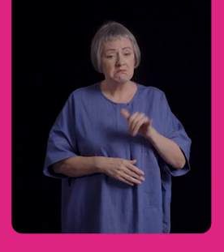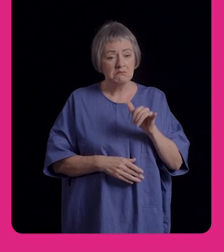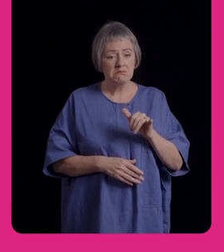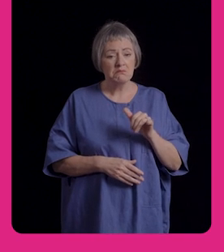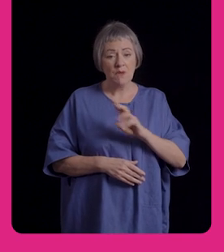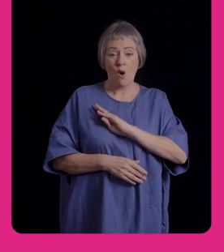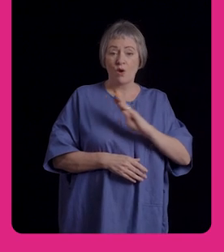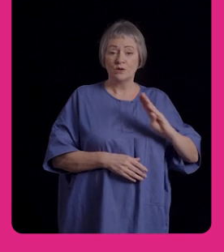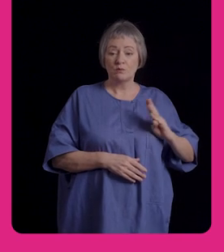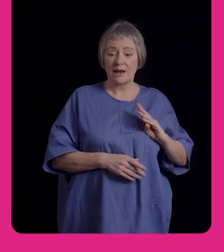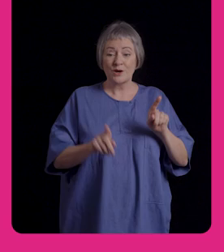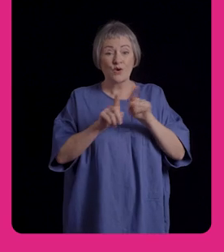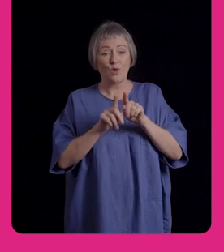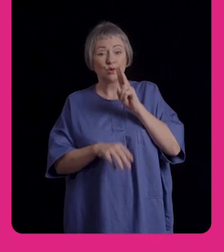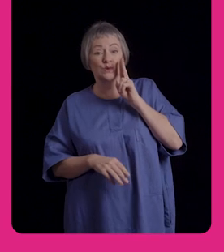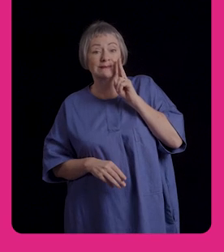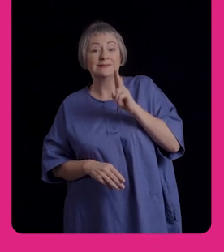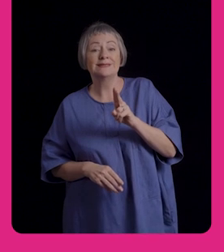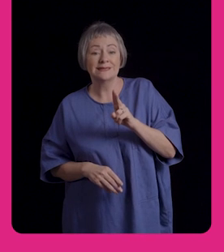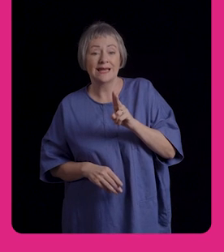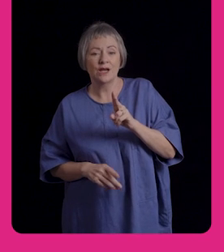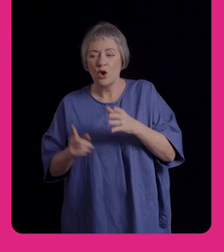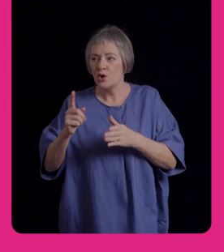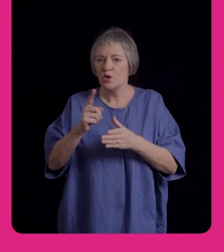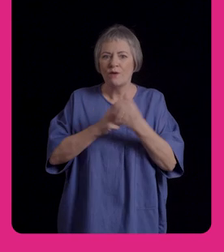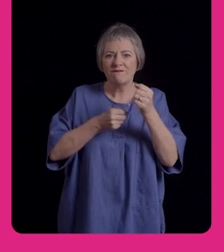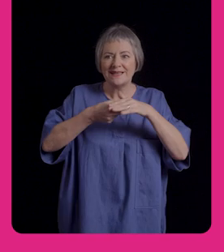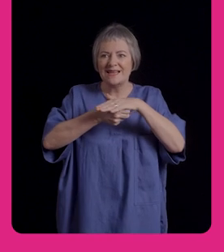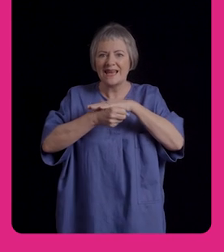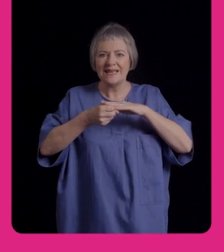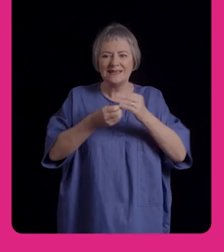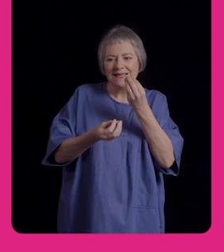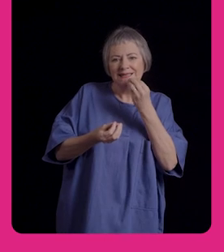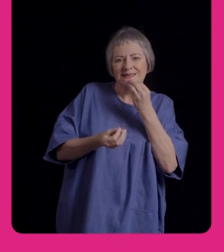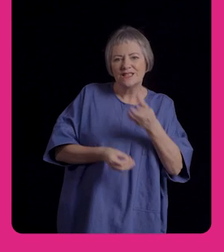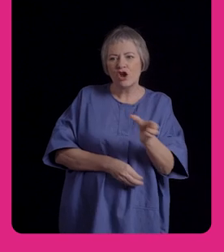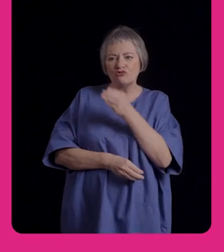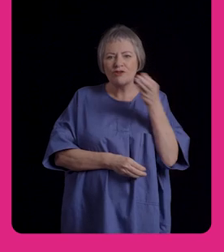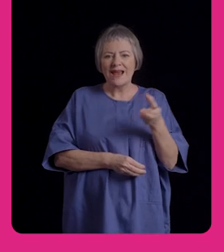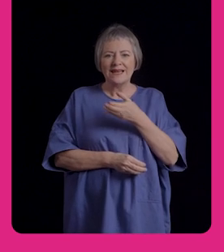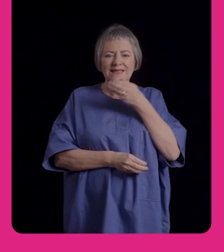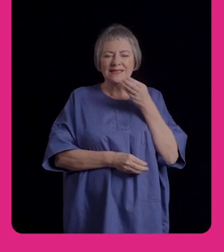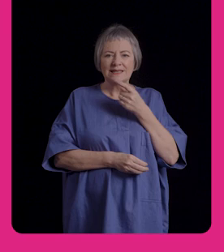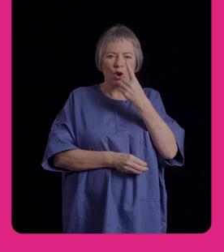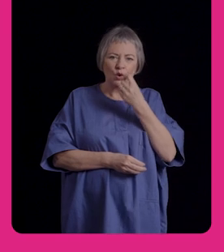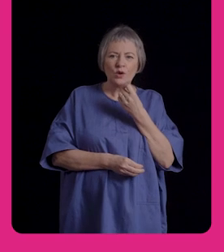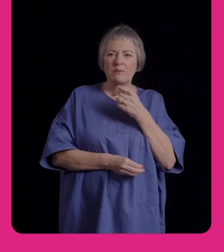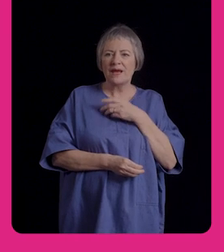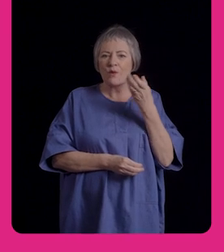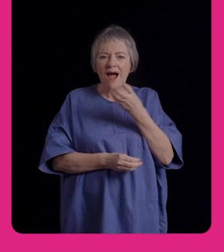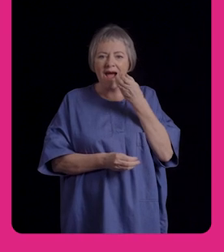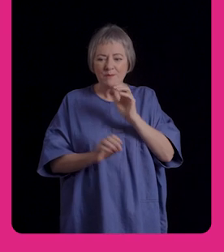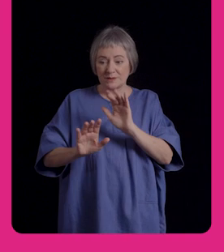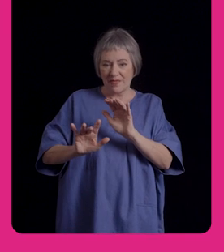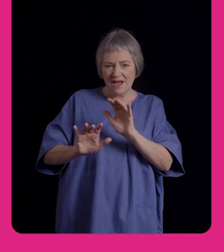I think that Osborne can also see that like you find an area that's like eating and drinking could be where apples